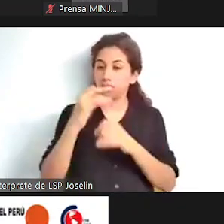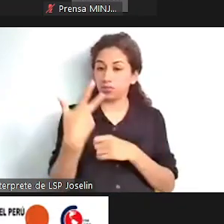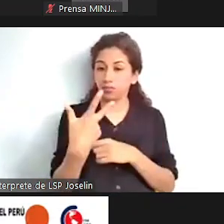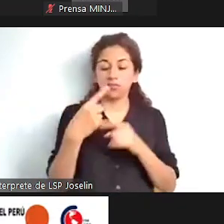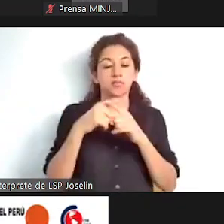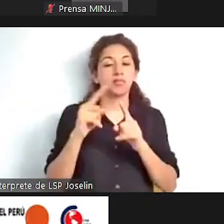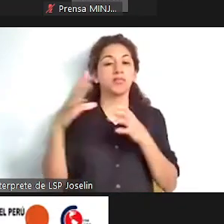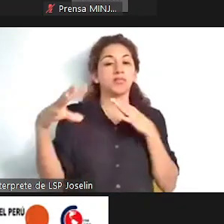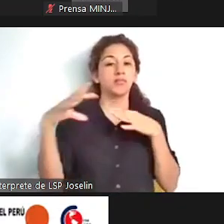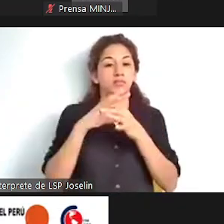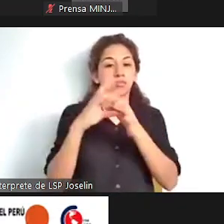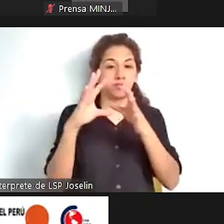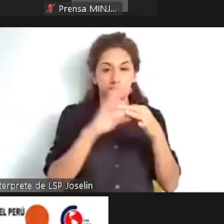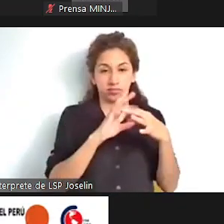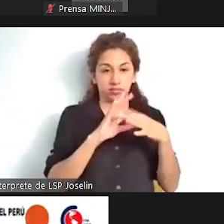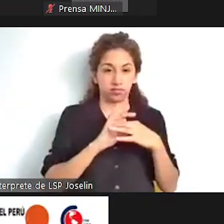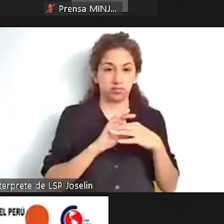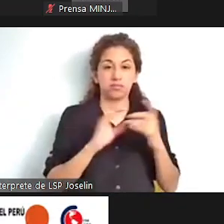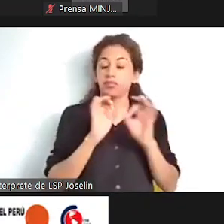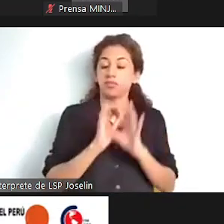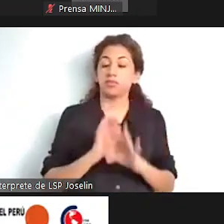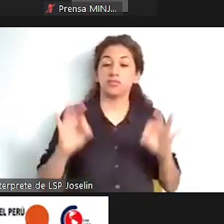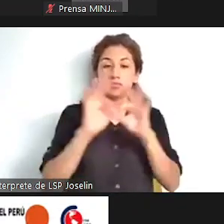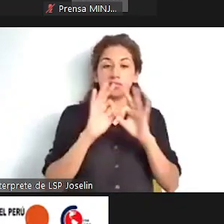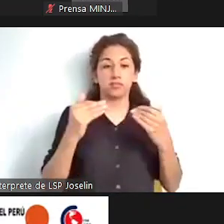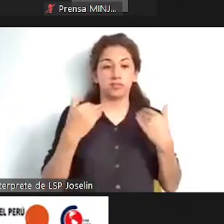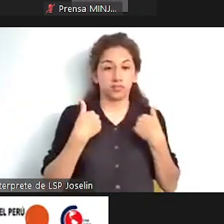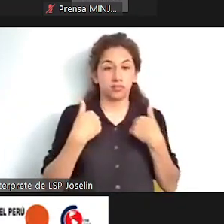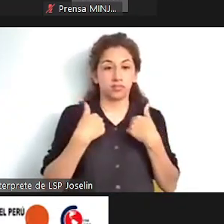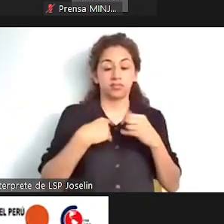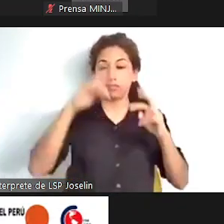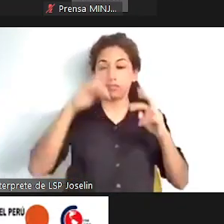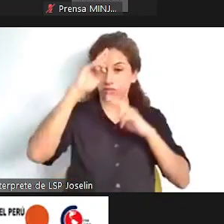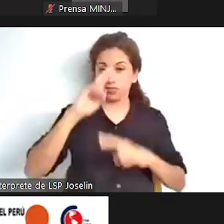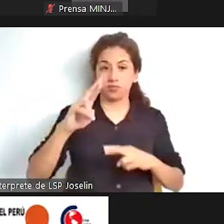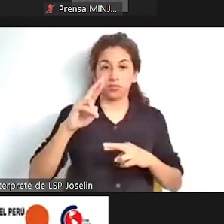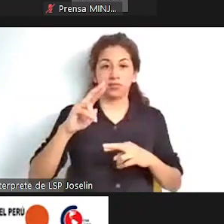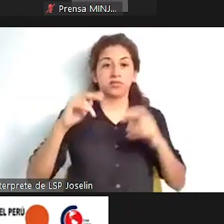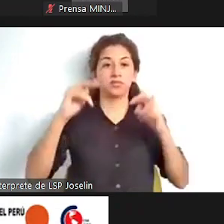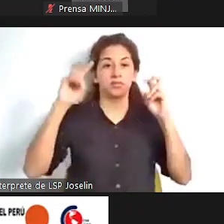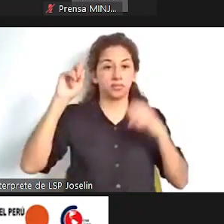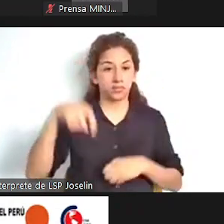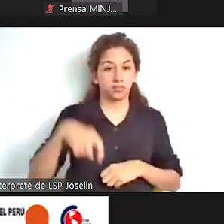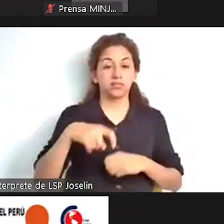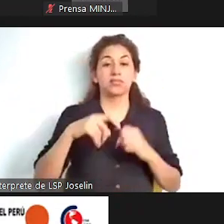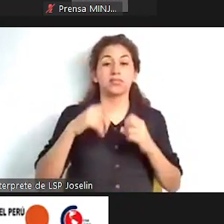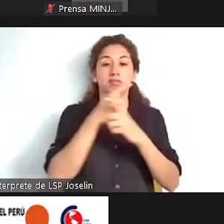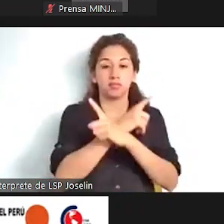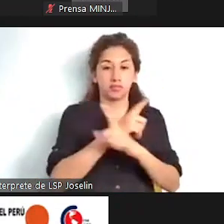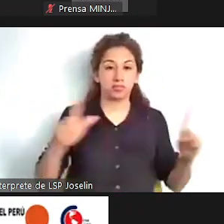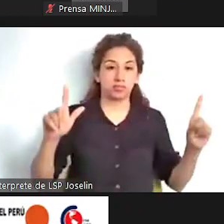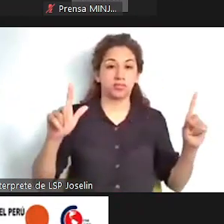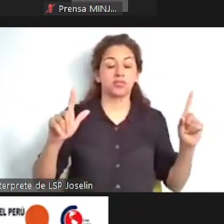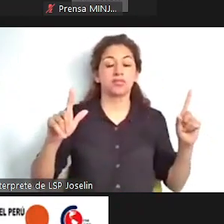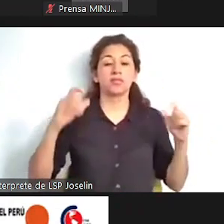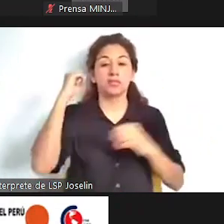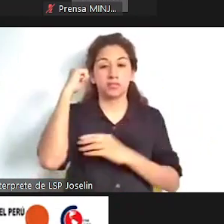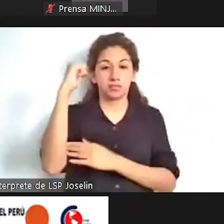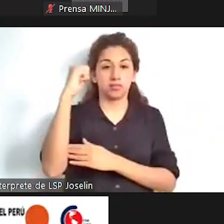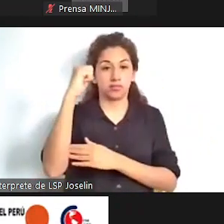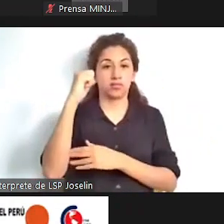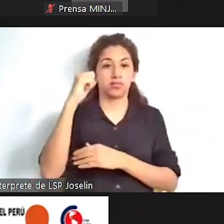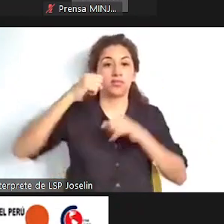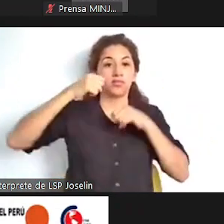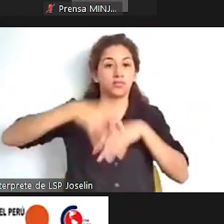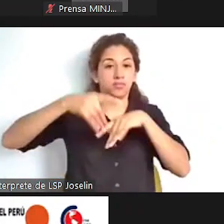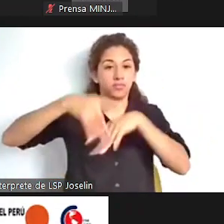binding dialogue they need to also guarantee the respect to the freedom of trade